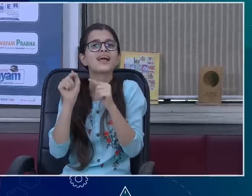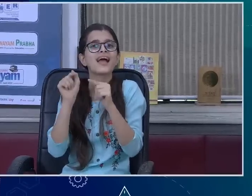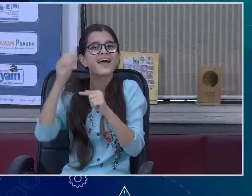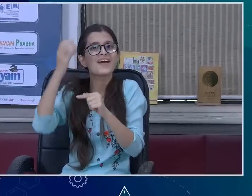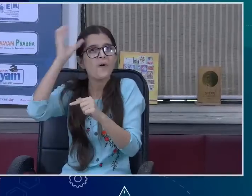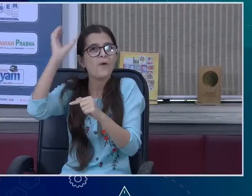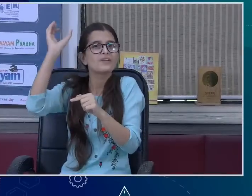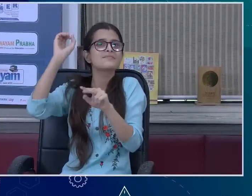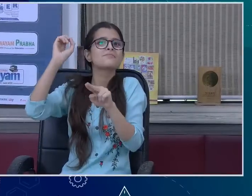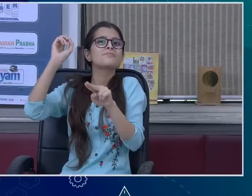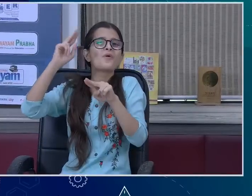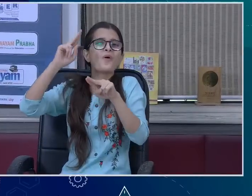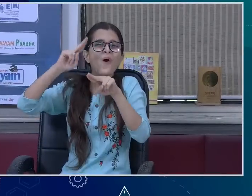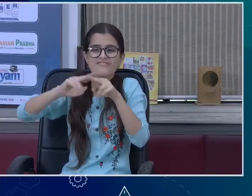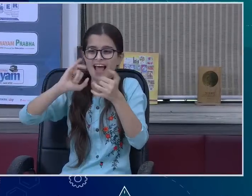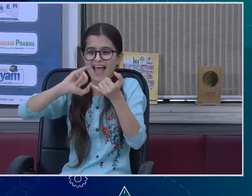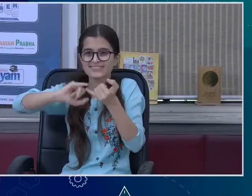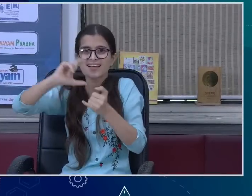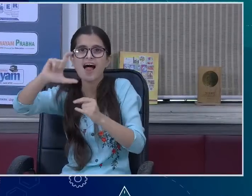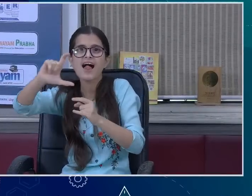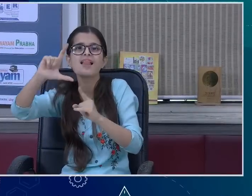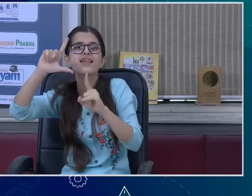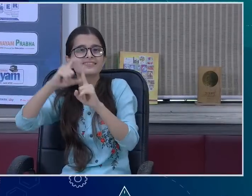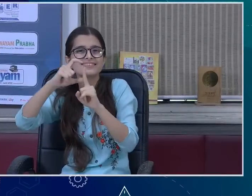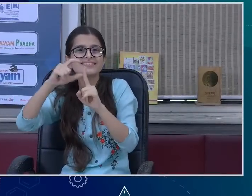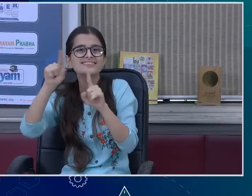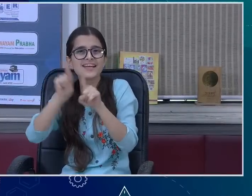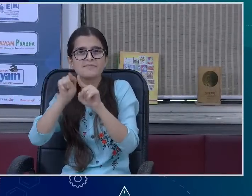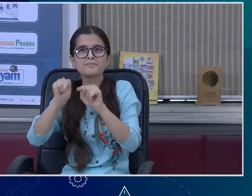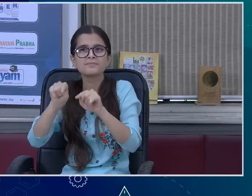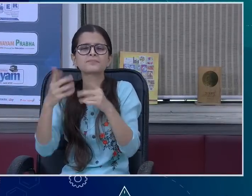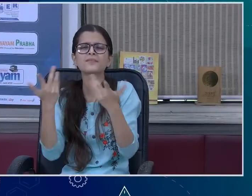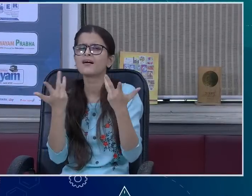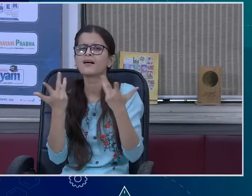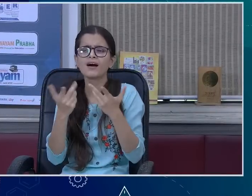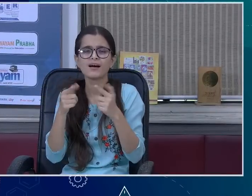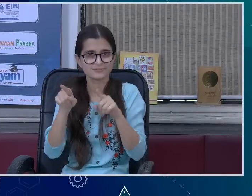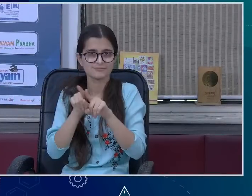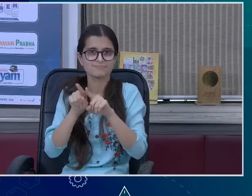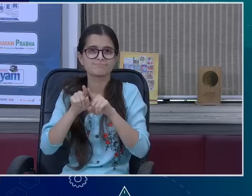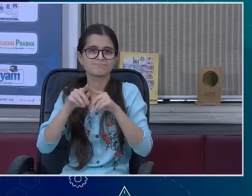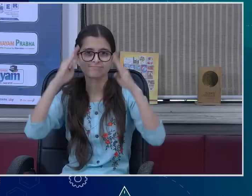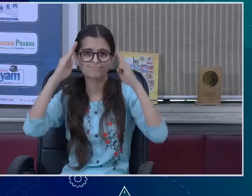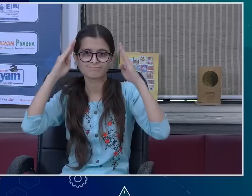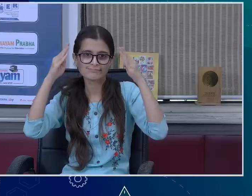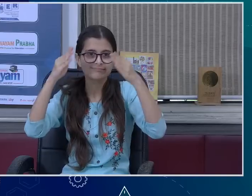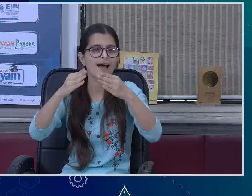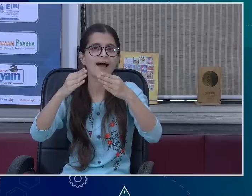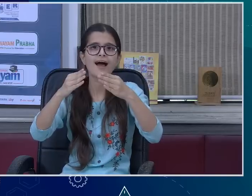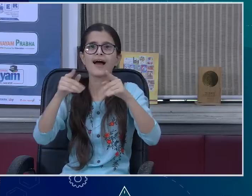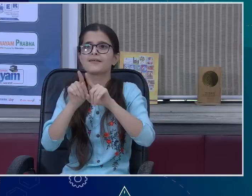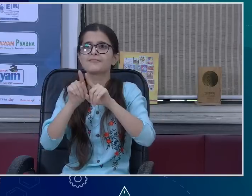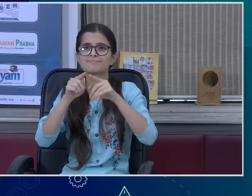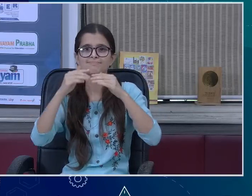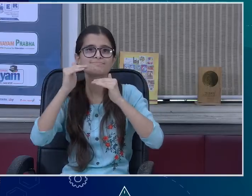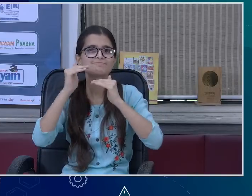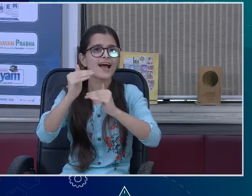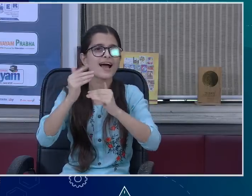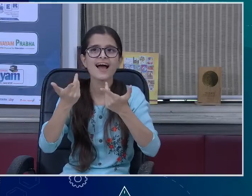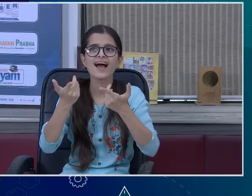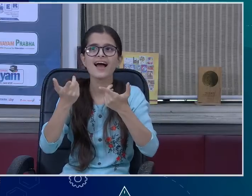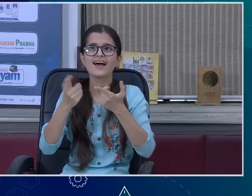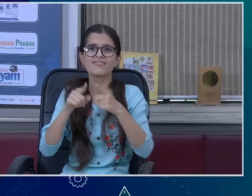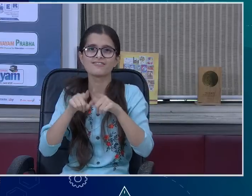of that SLD, because that there is sometimes it may be narrow, it may be this one. So I can quote about